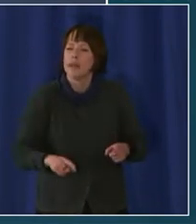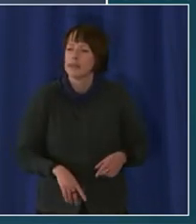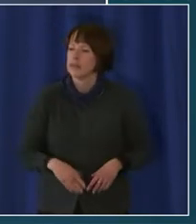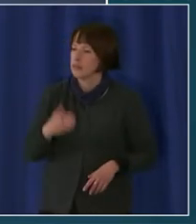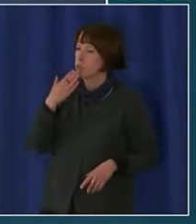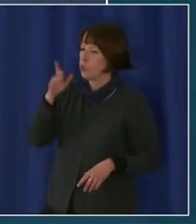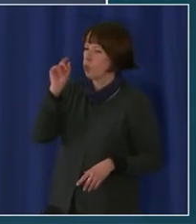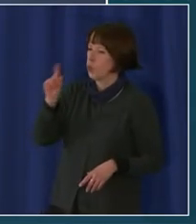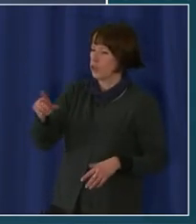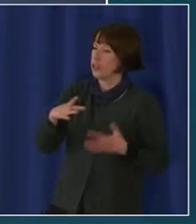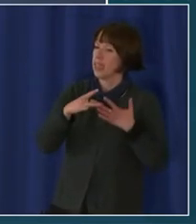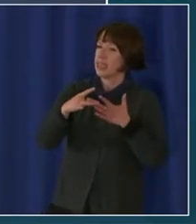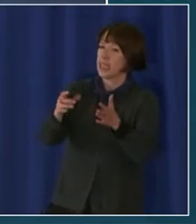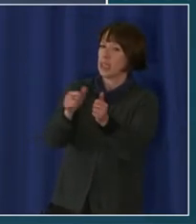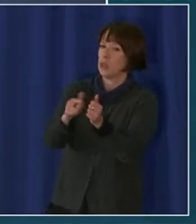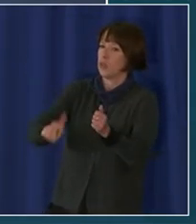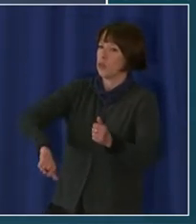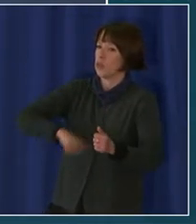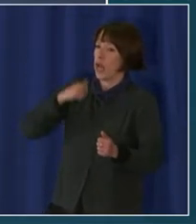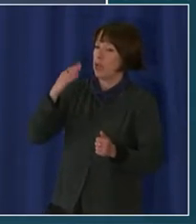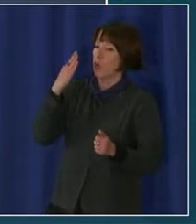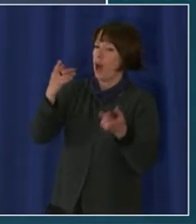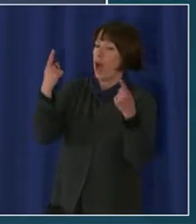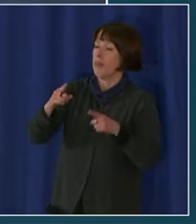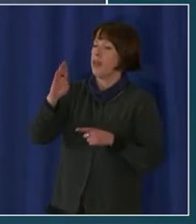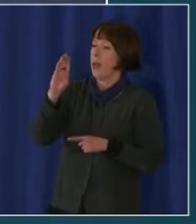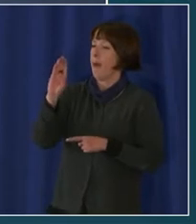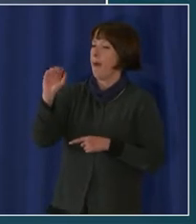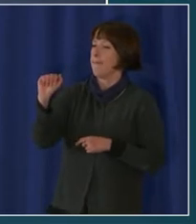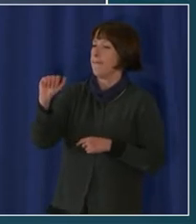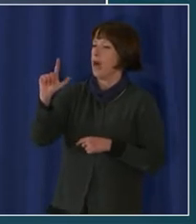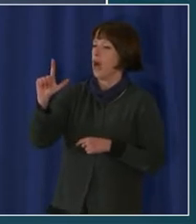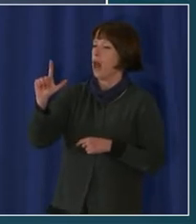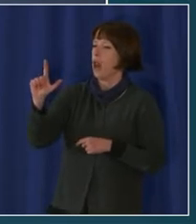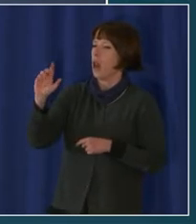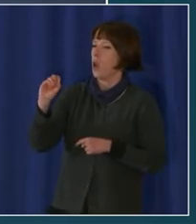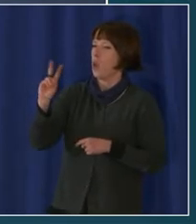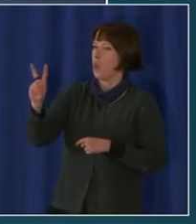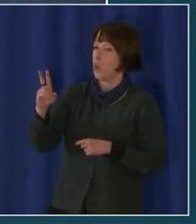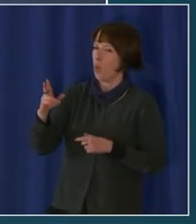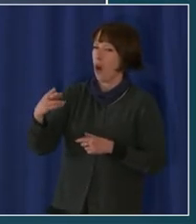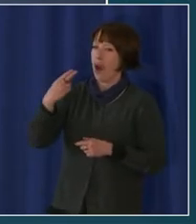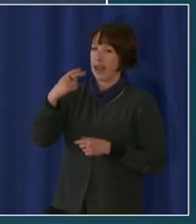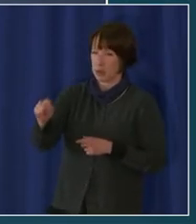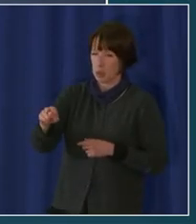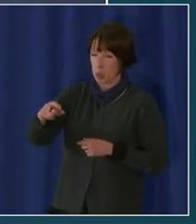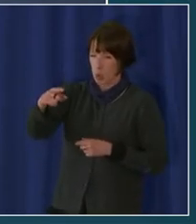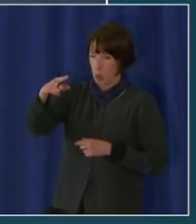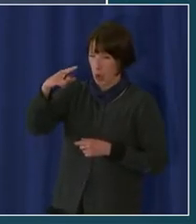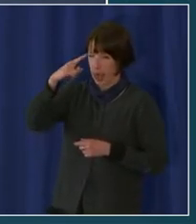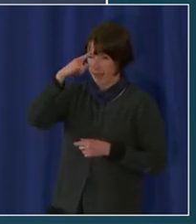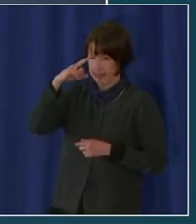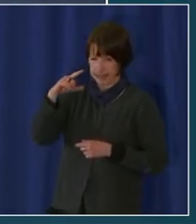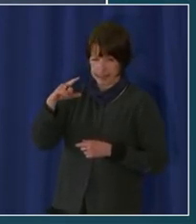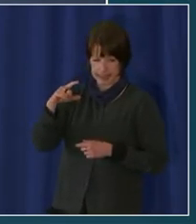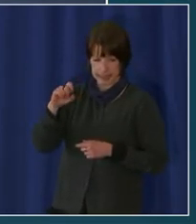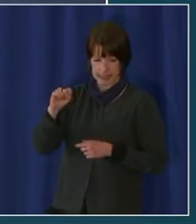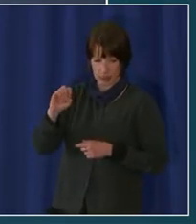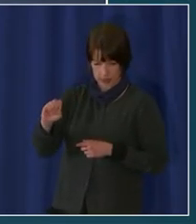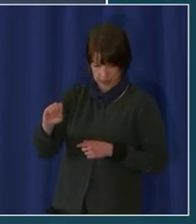with Pride, it will be happening at Ballou High School, which is, I believe it's in